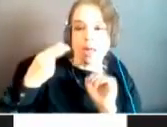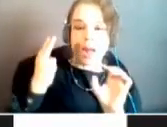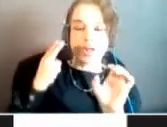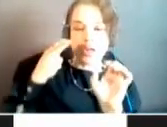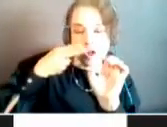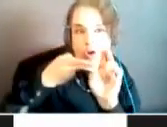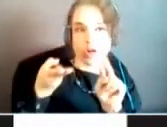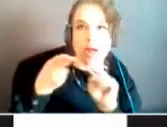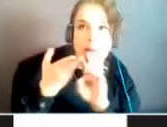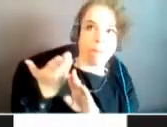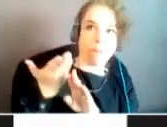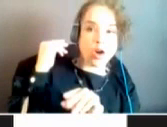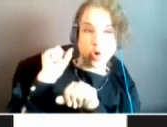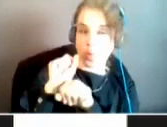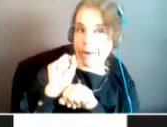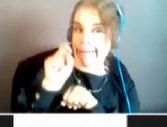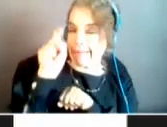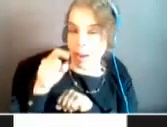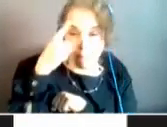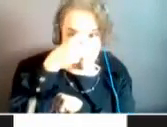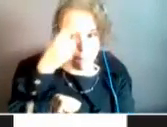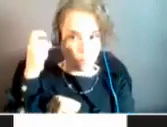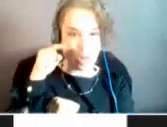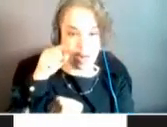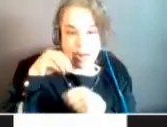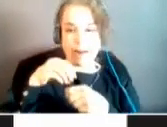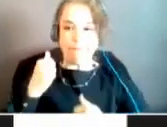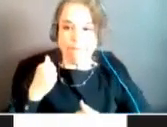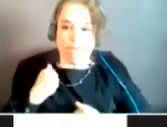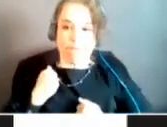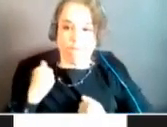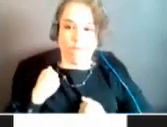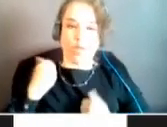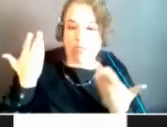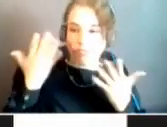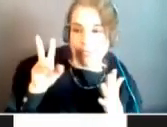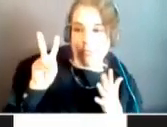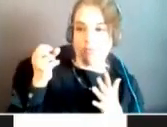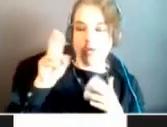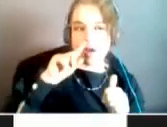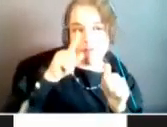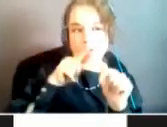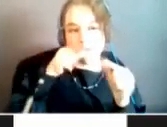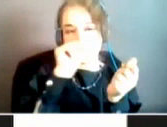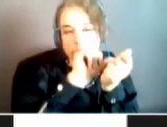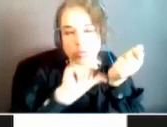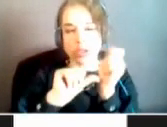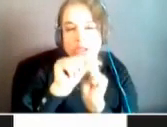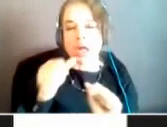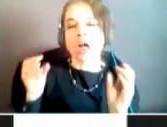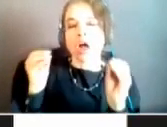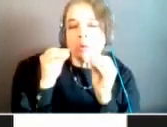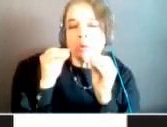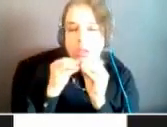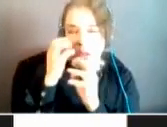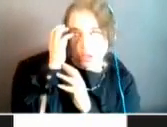participation in previous wars. Not necessarily that because they are veterans that they are more at risk for suicide. There could be more